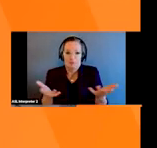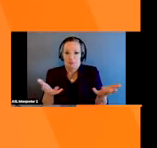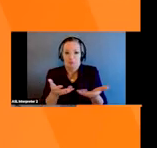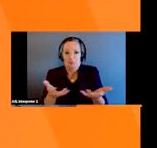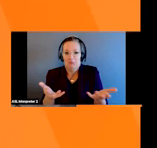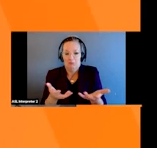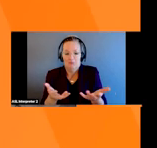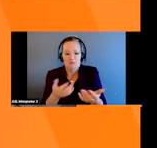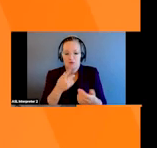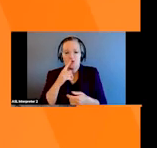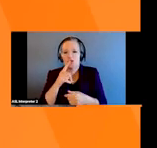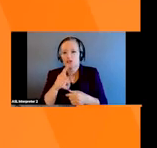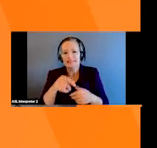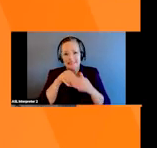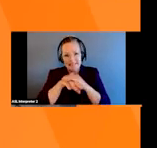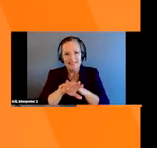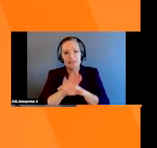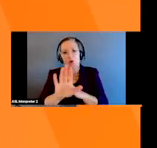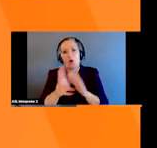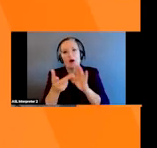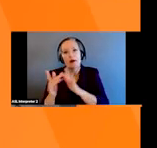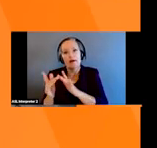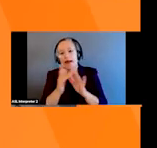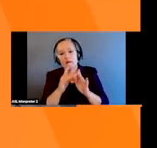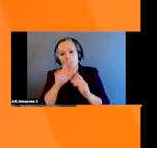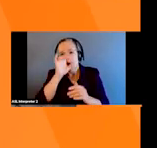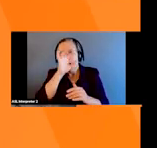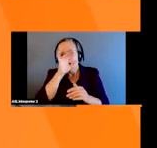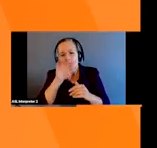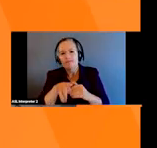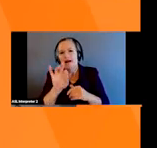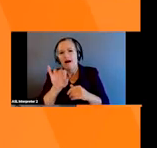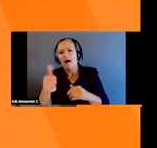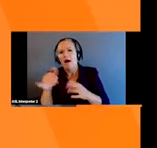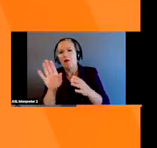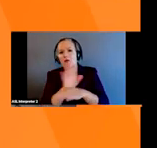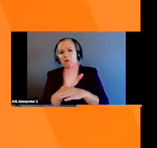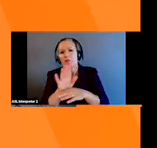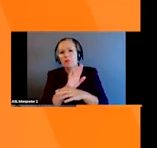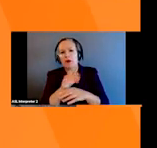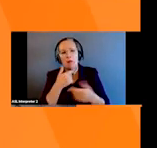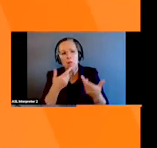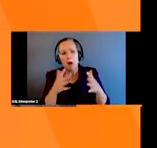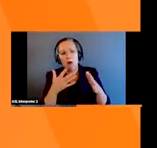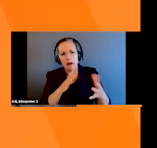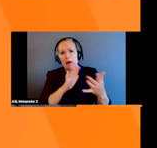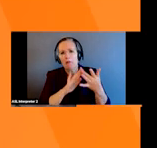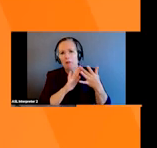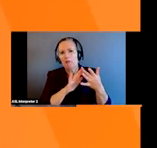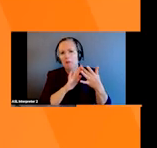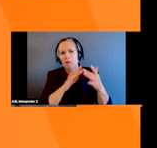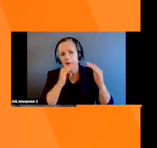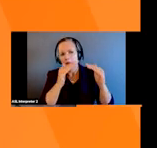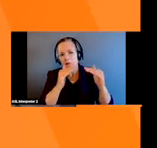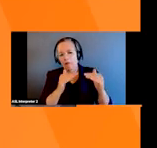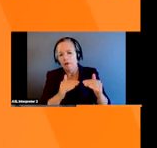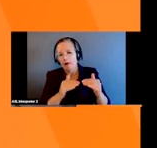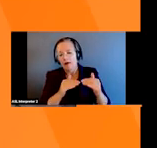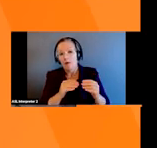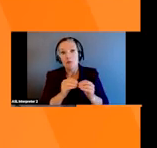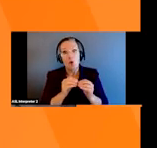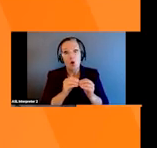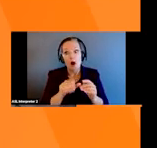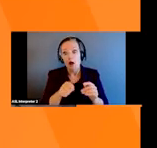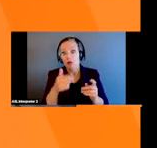hard things to find. I would just go look through your network. Go, what are all the businesses that I'm already doing business with that I like? Great. What